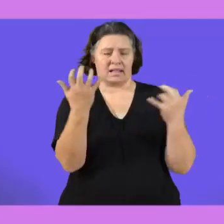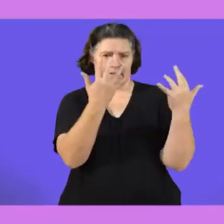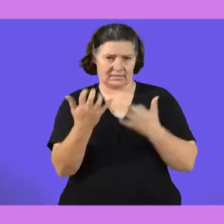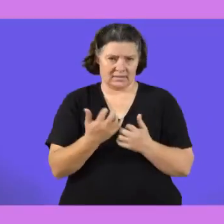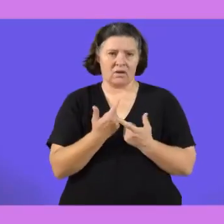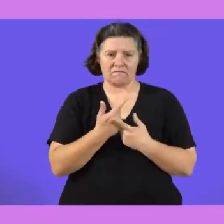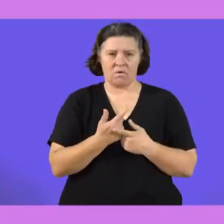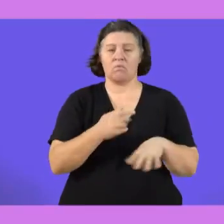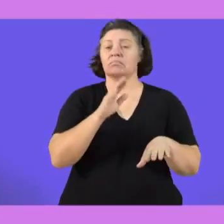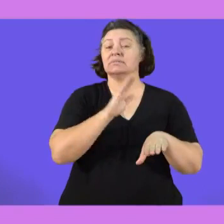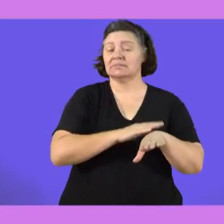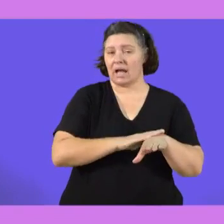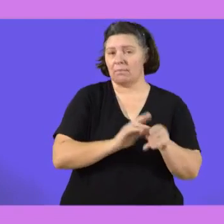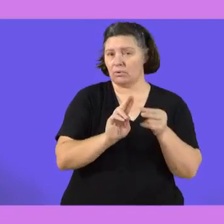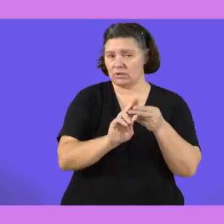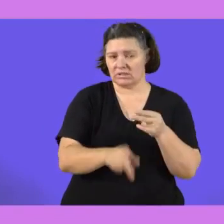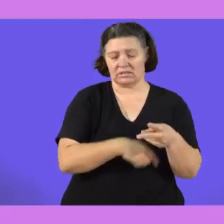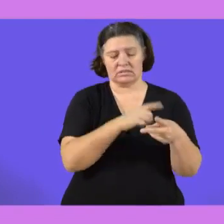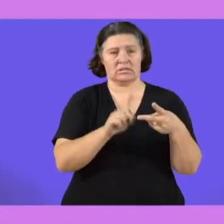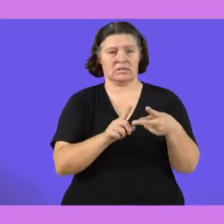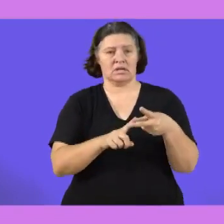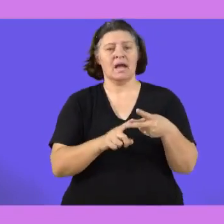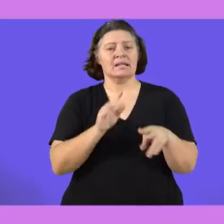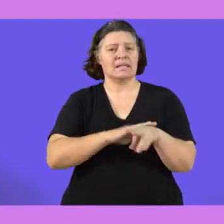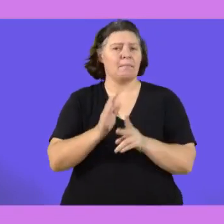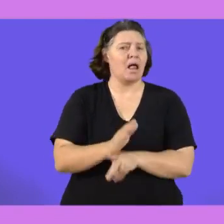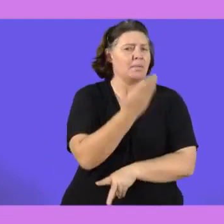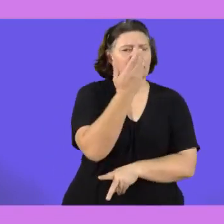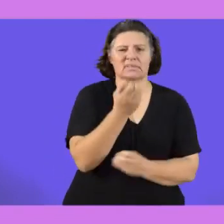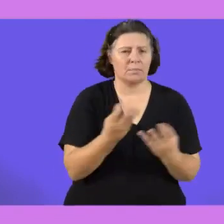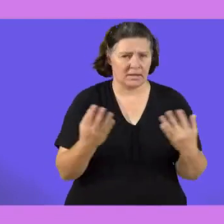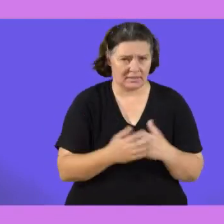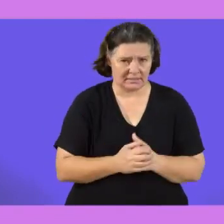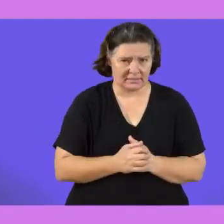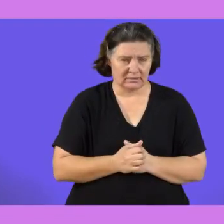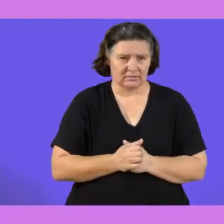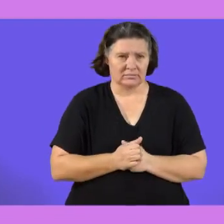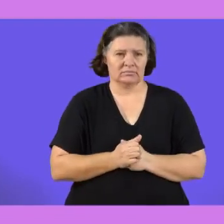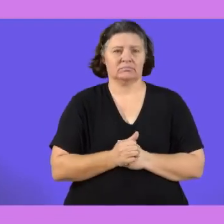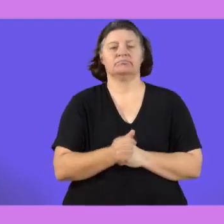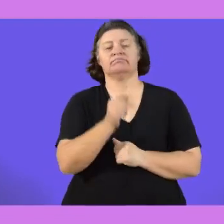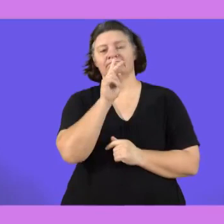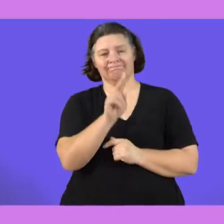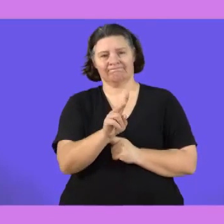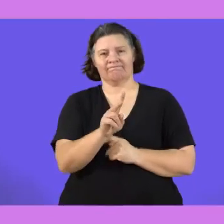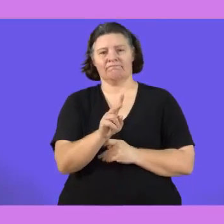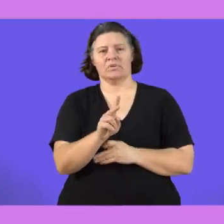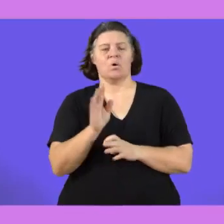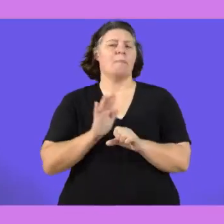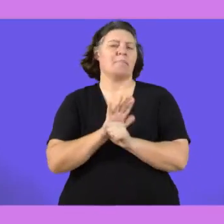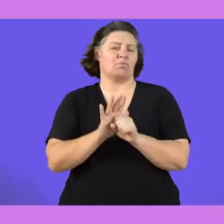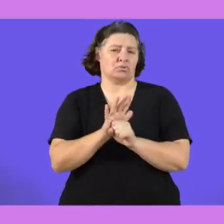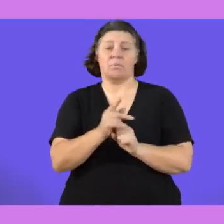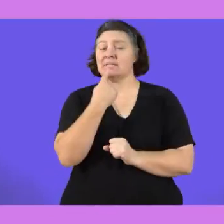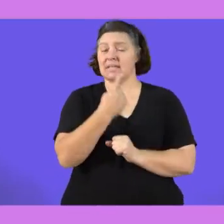and calculations involving units of time, and then we'll also look at elapsed time. All right, so let's quickly